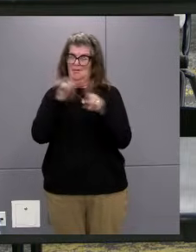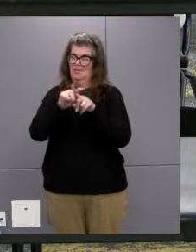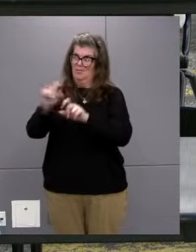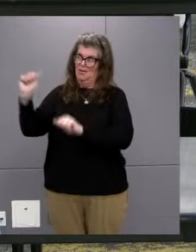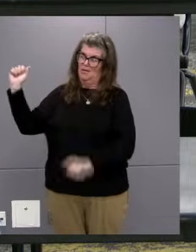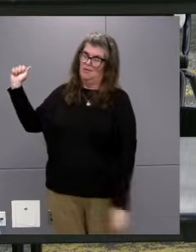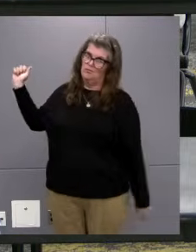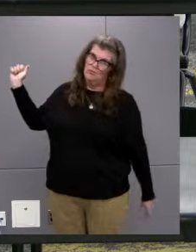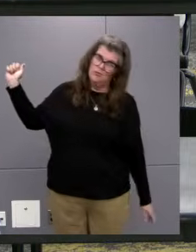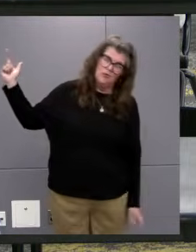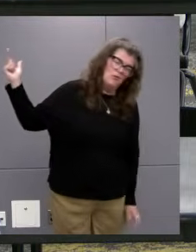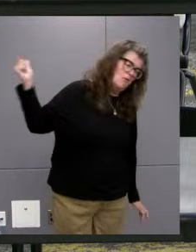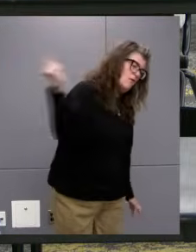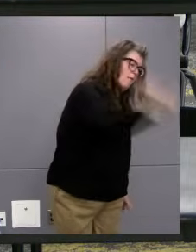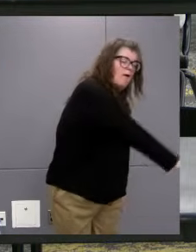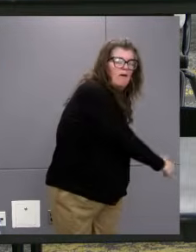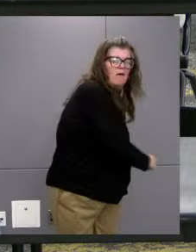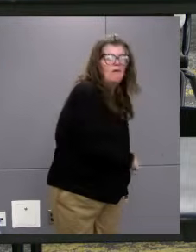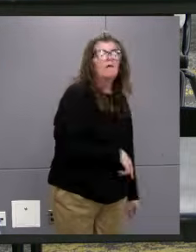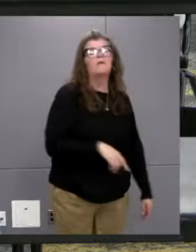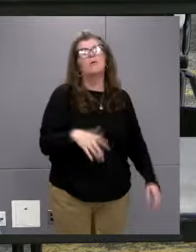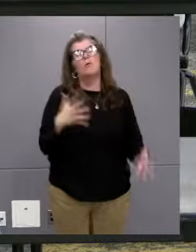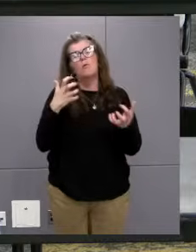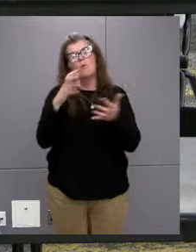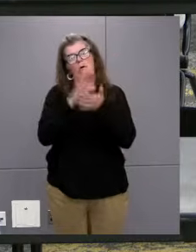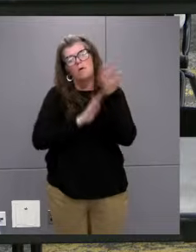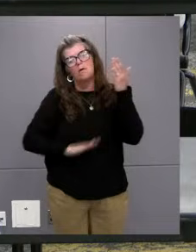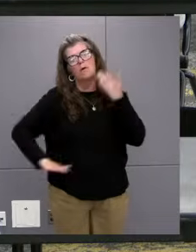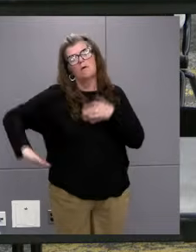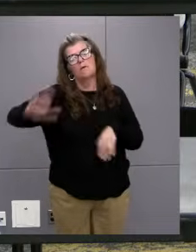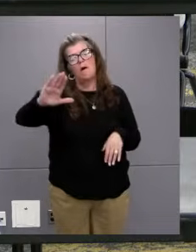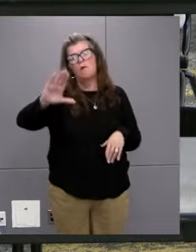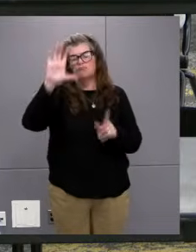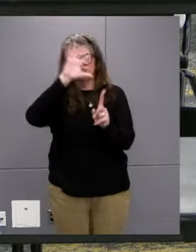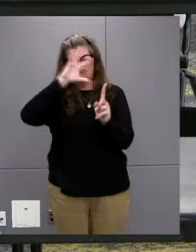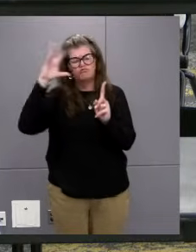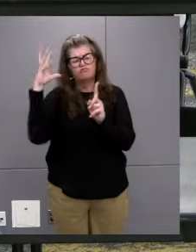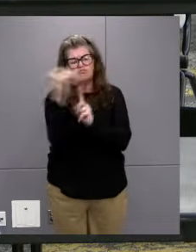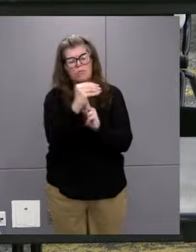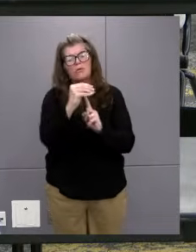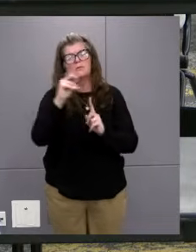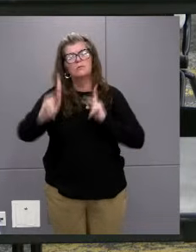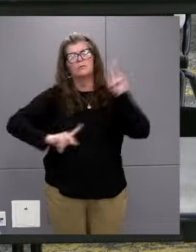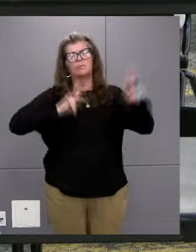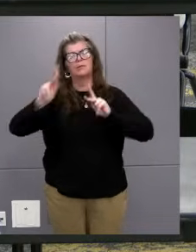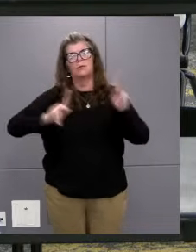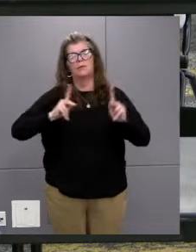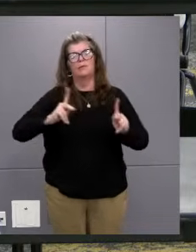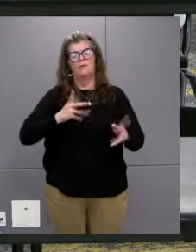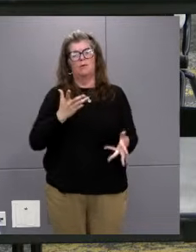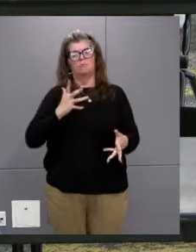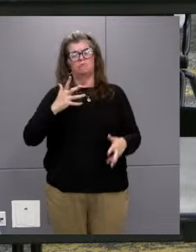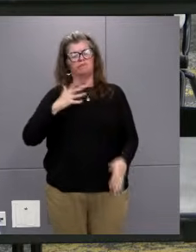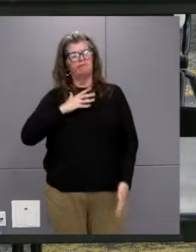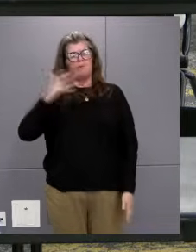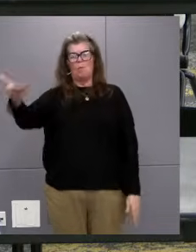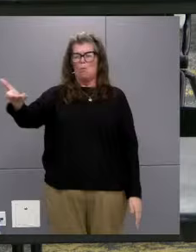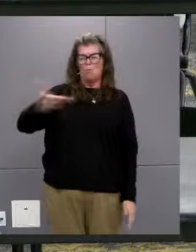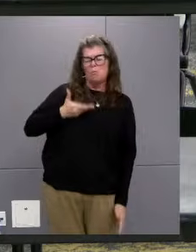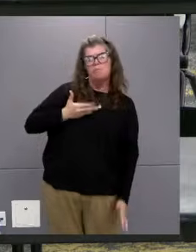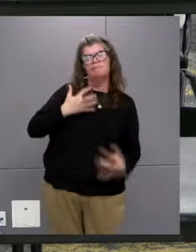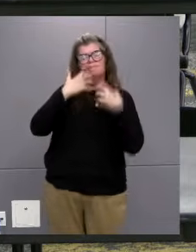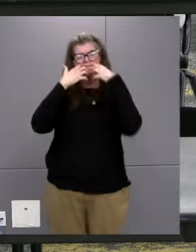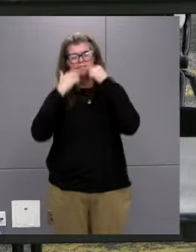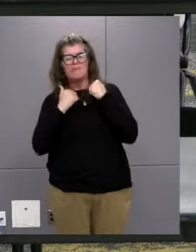college that understands that we want a culture where people feel welcome, valued, and all of those types of